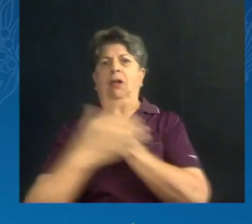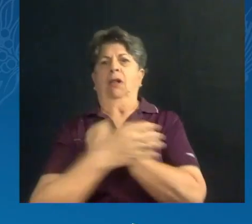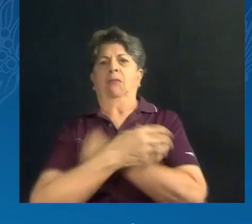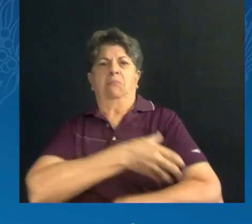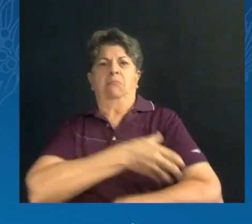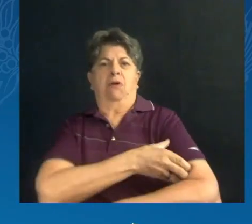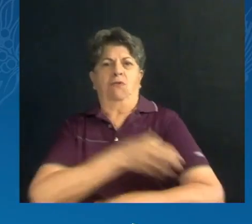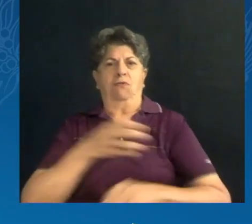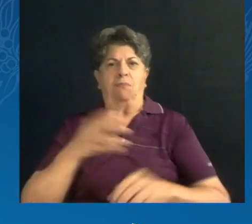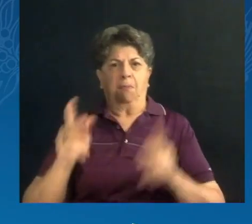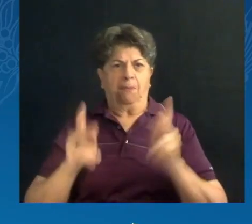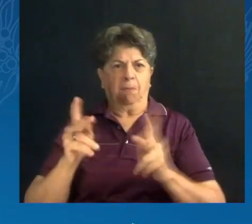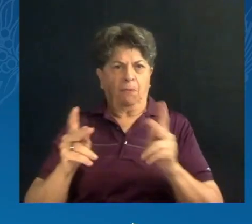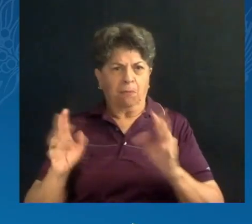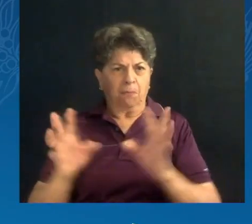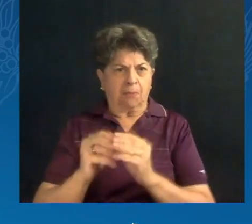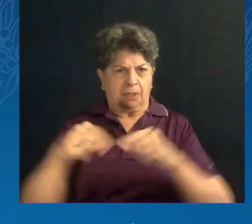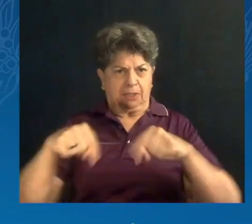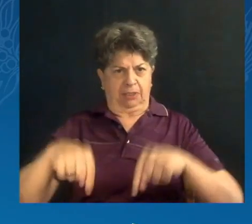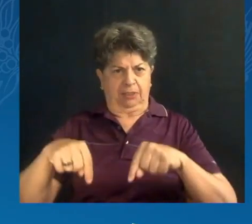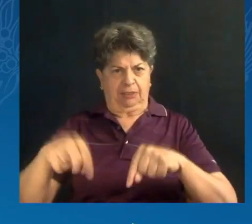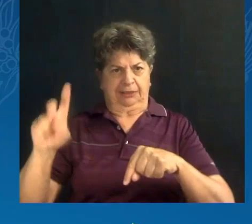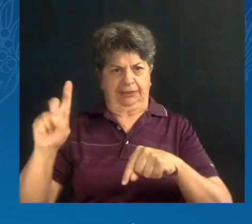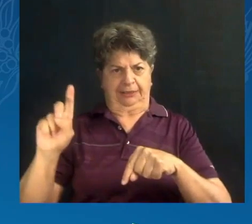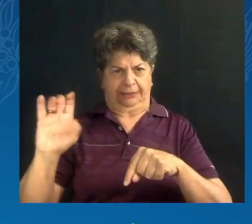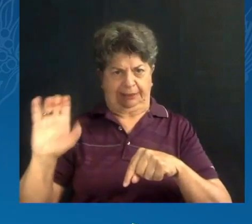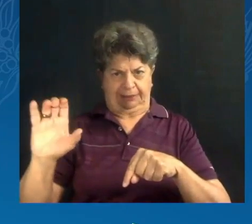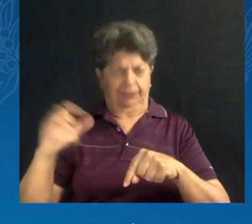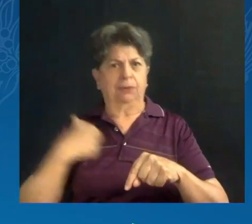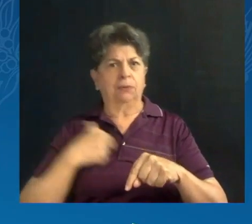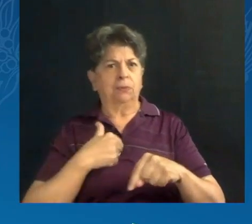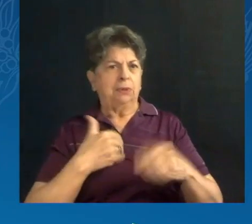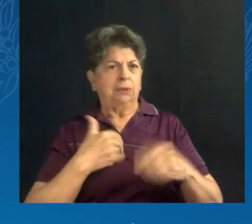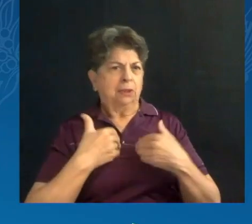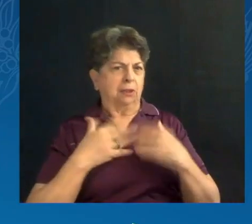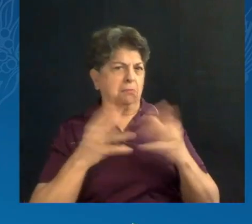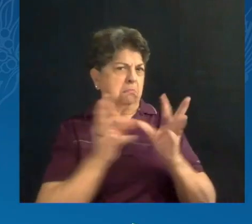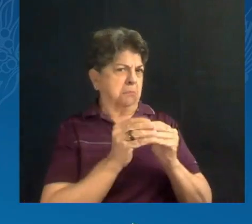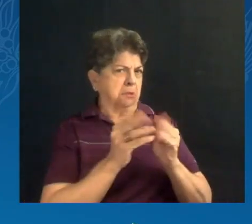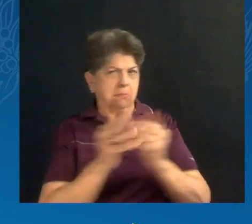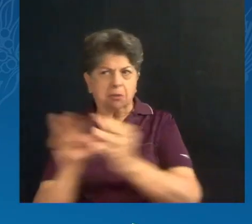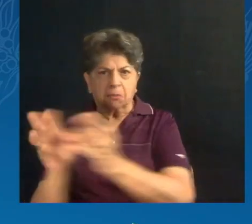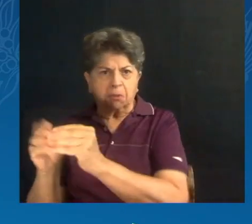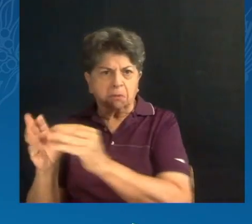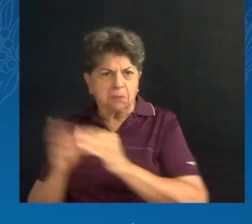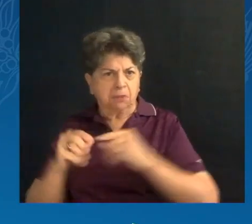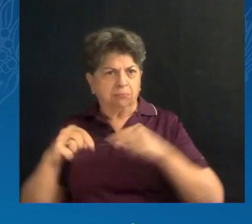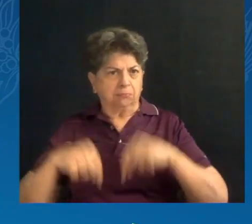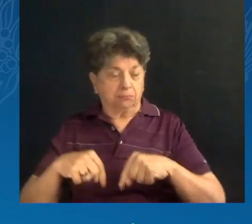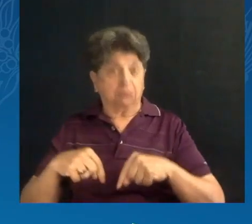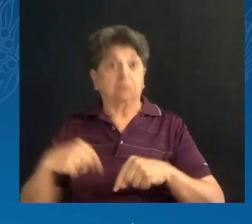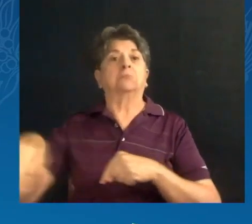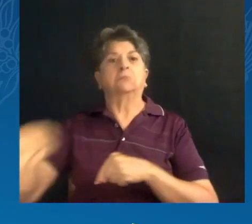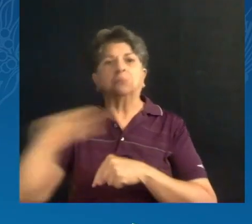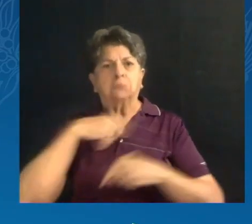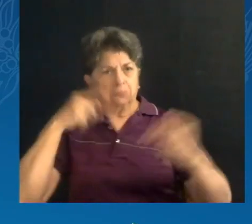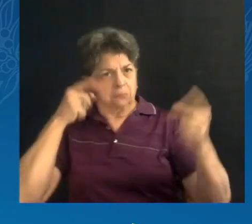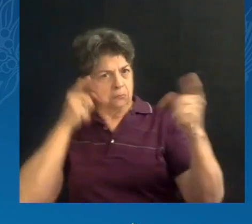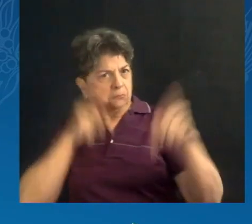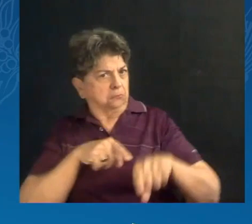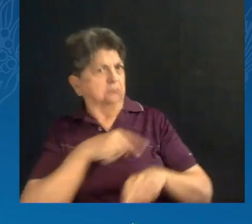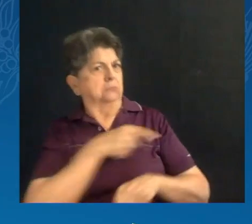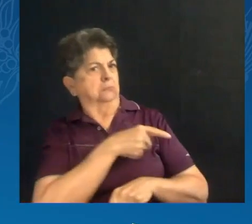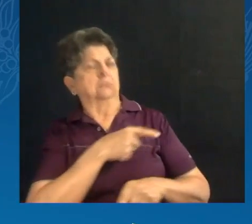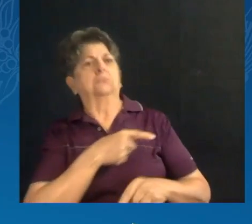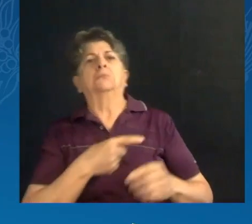have taken office, the President and I have made it our intention and focus to reinforce our defense and deterrence